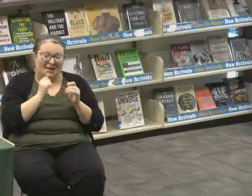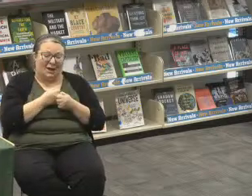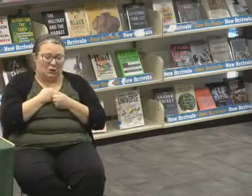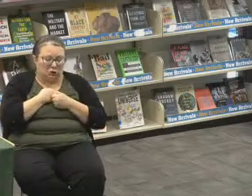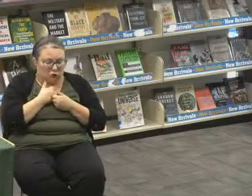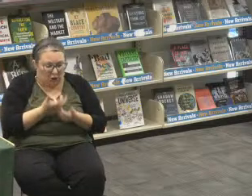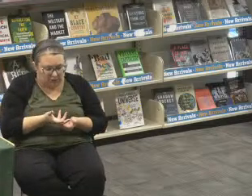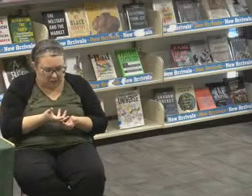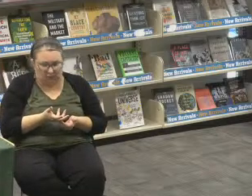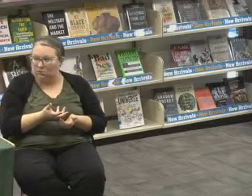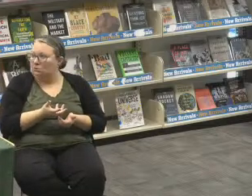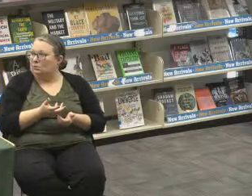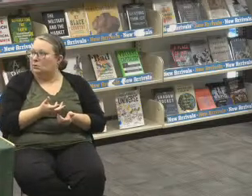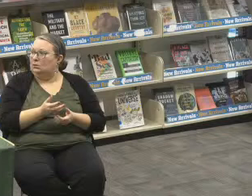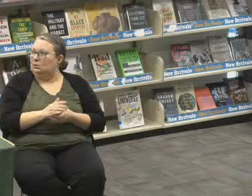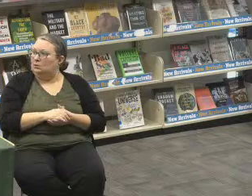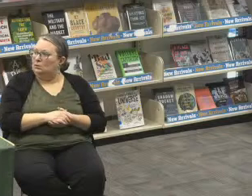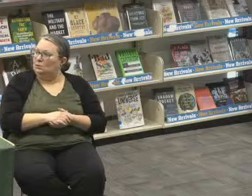exhausting to do these things.